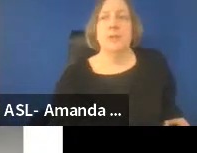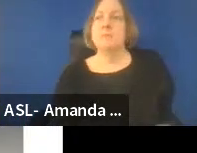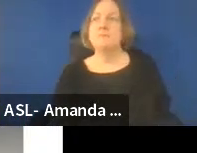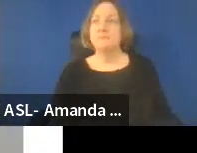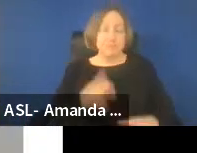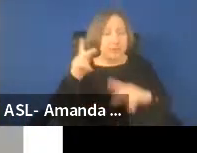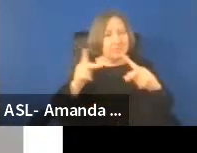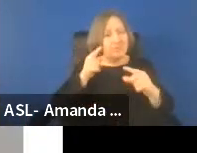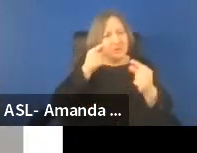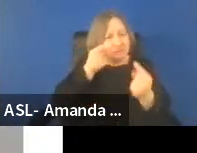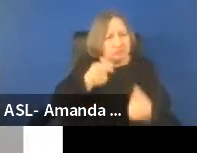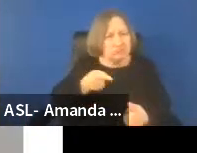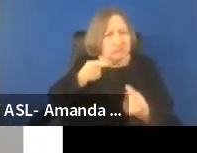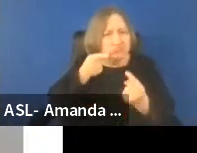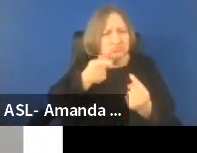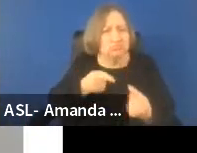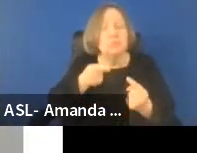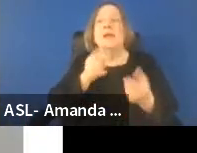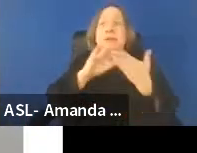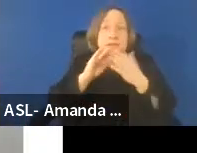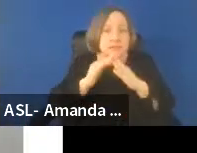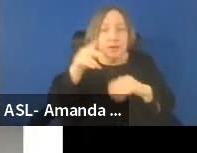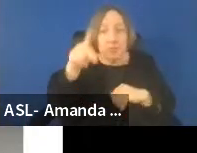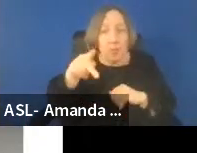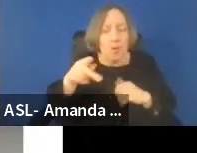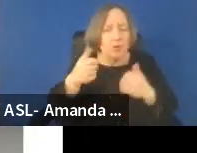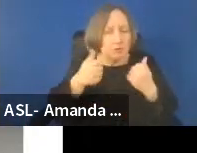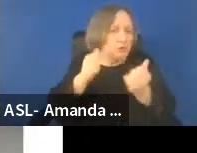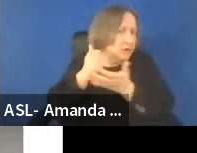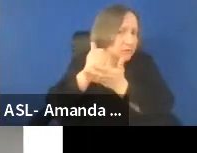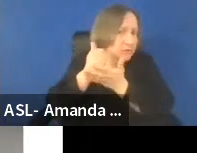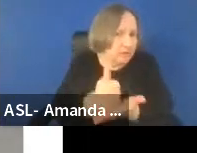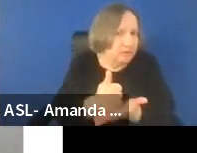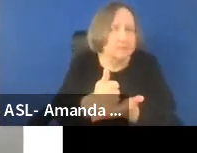People are struggling, and the city of Portland is trying to help